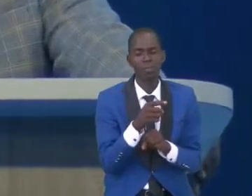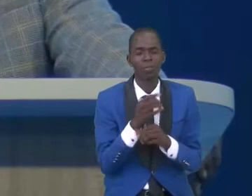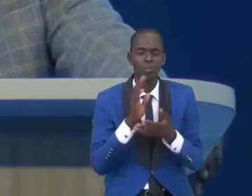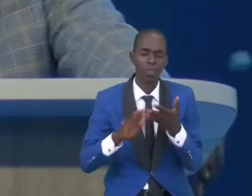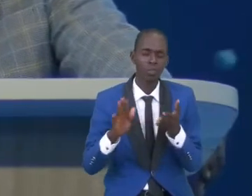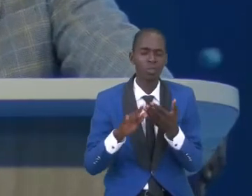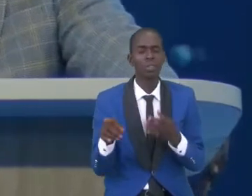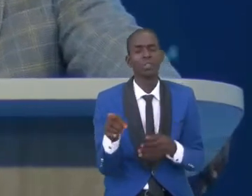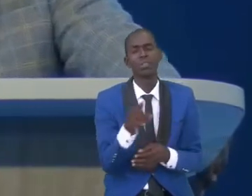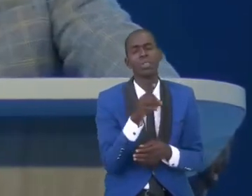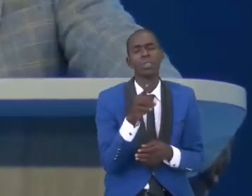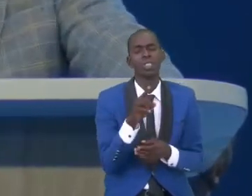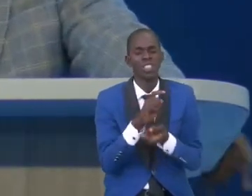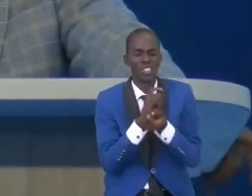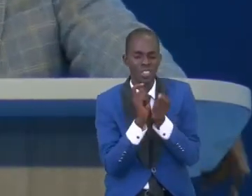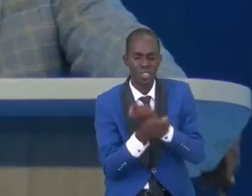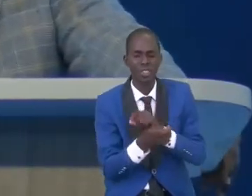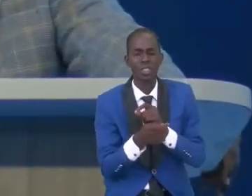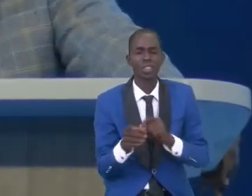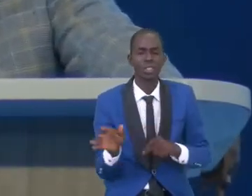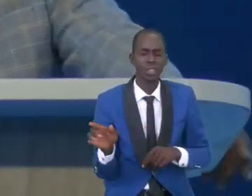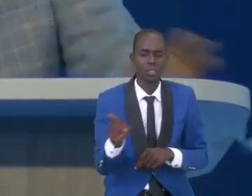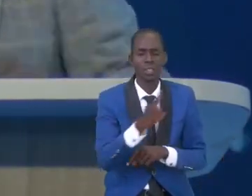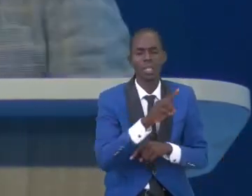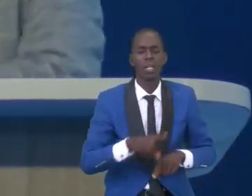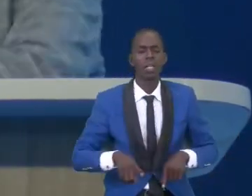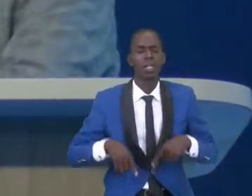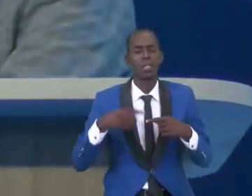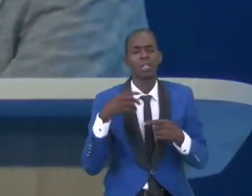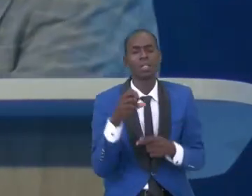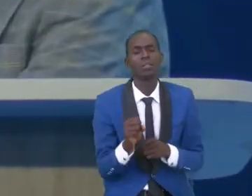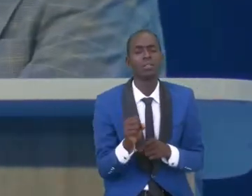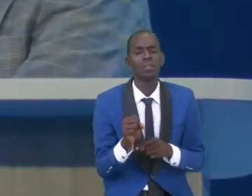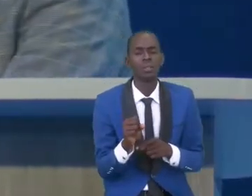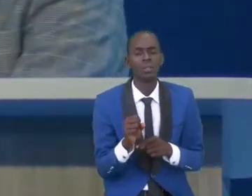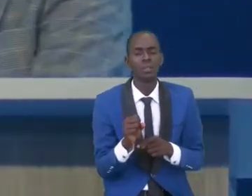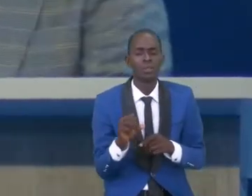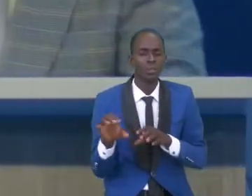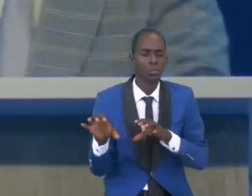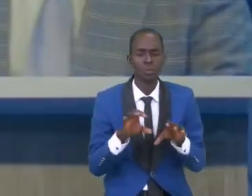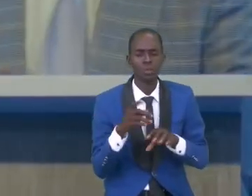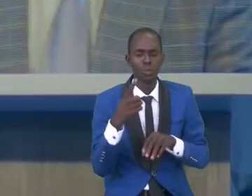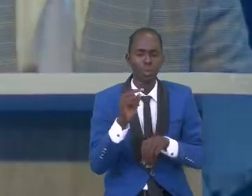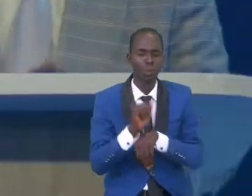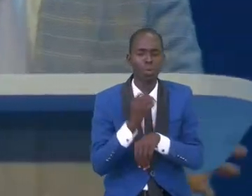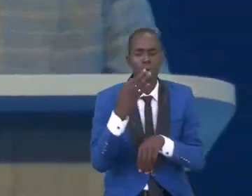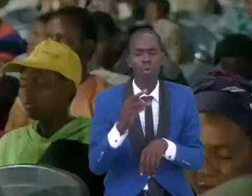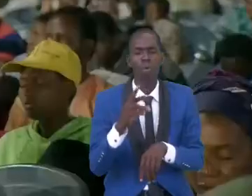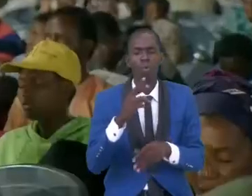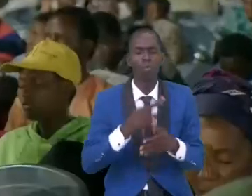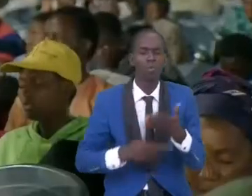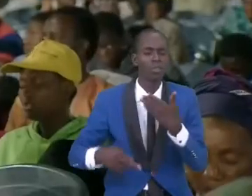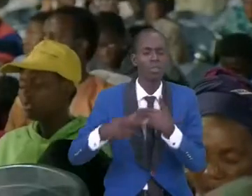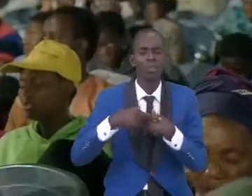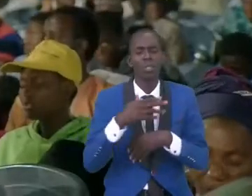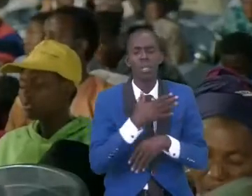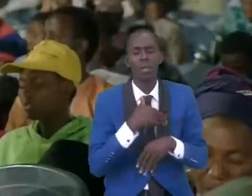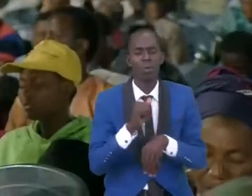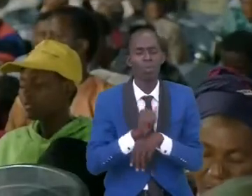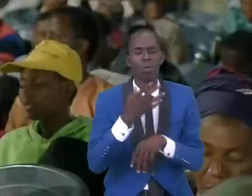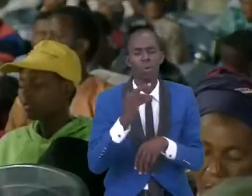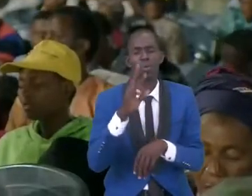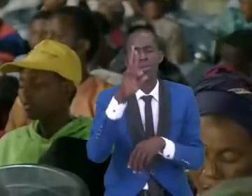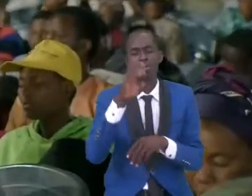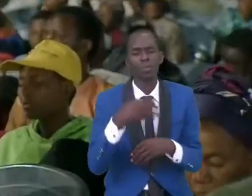them. Change their lives. Do a work of restoration and recreation